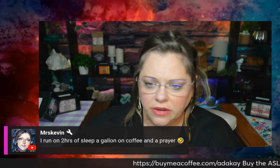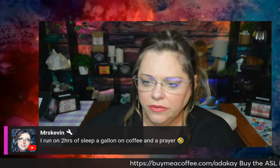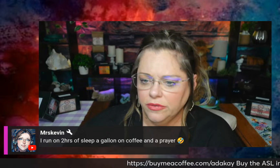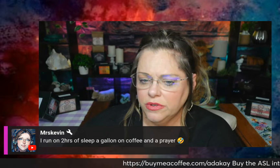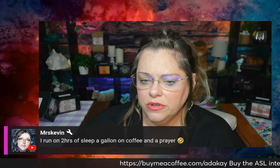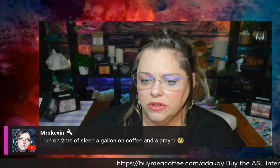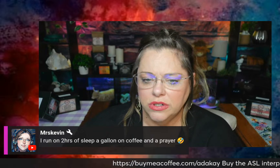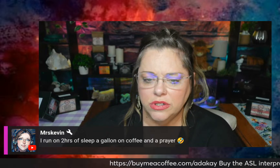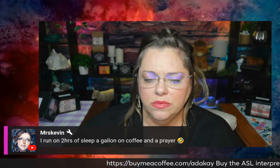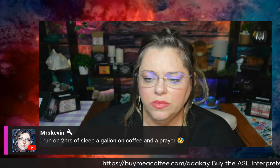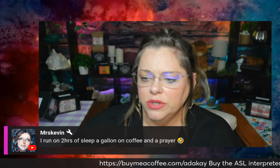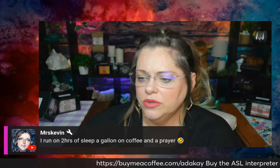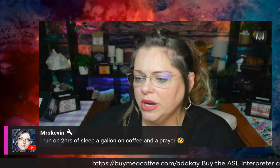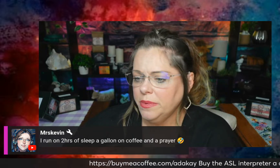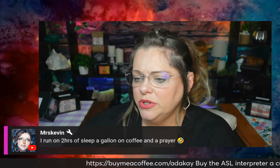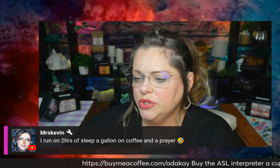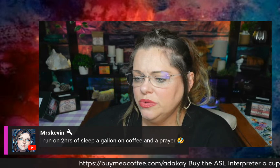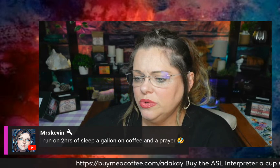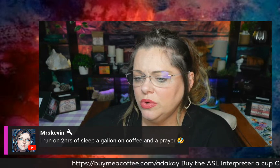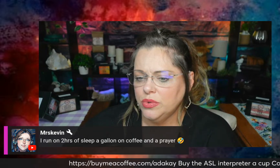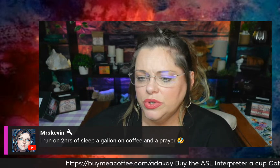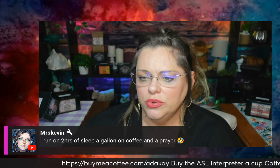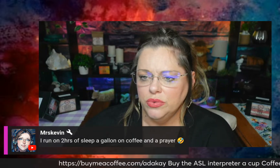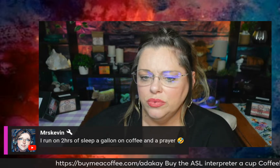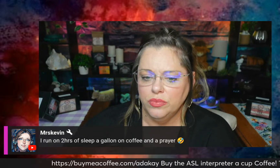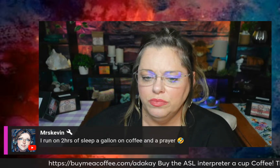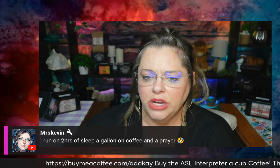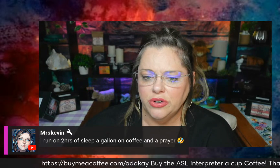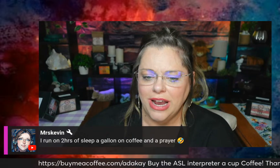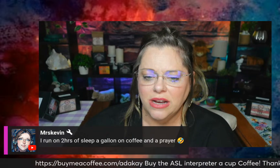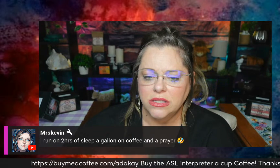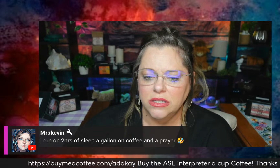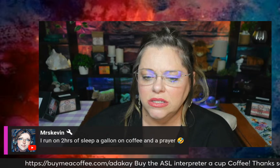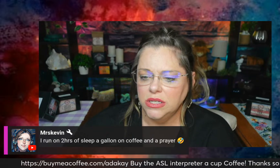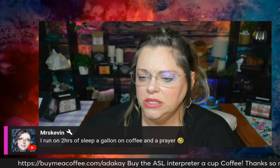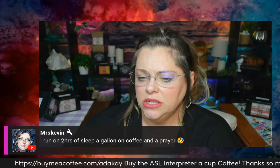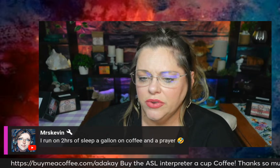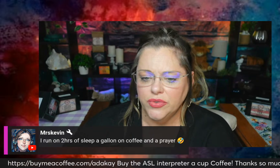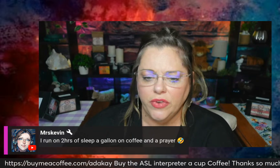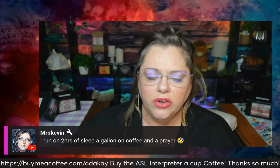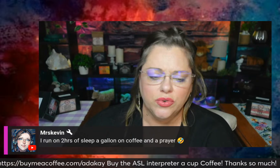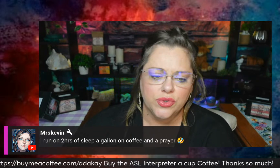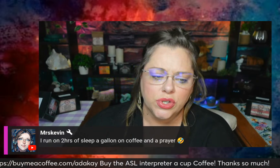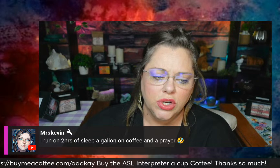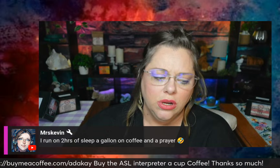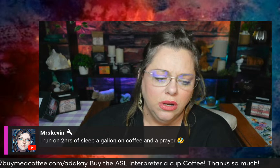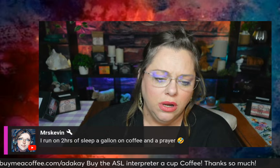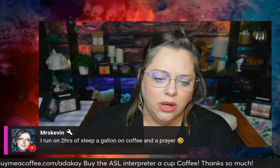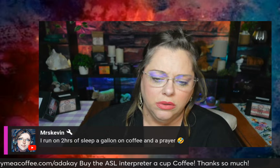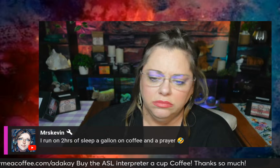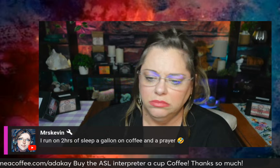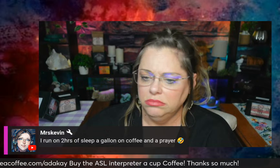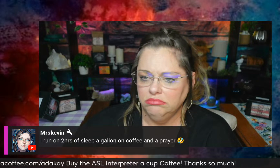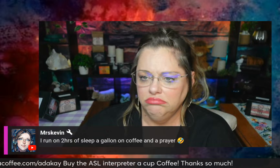we are chaplains who go to major accident scenes, house fires,